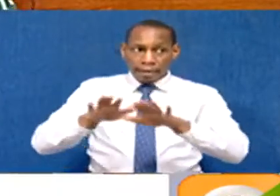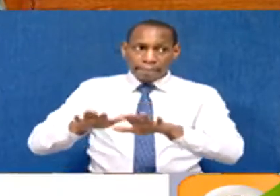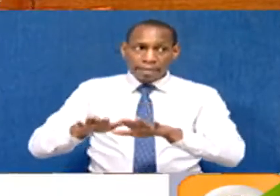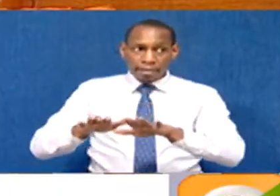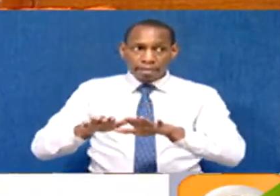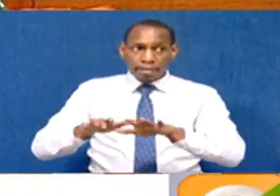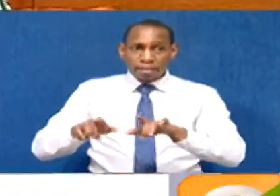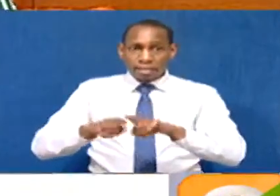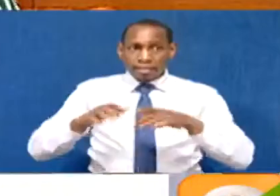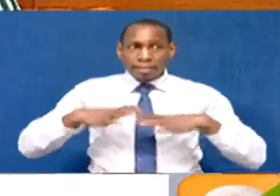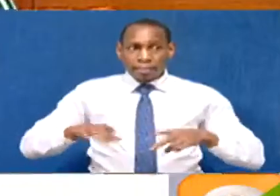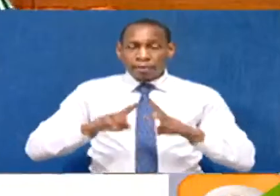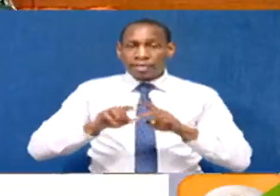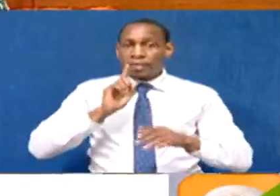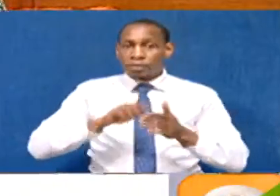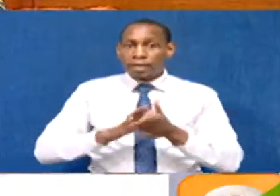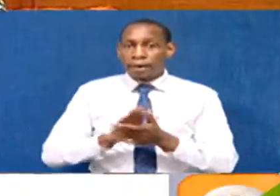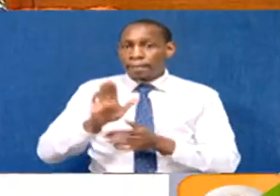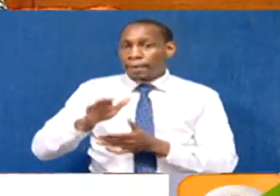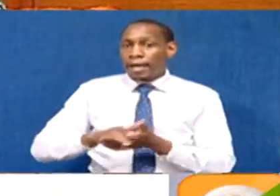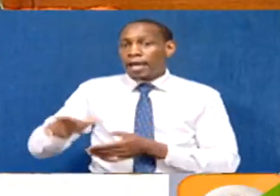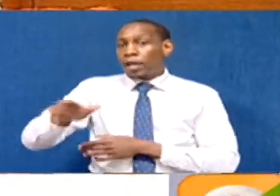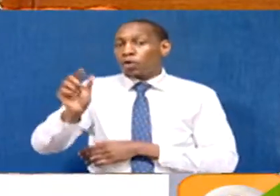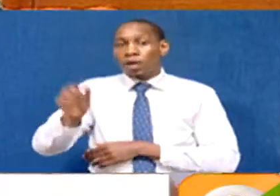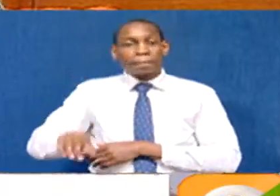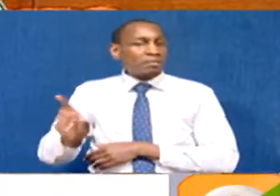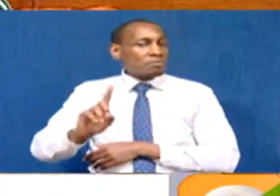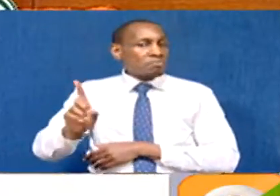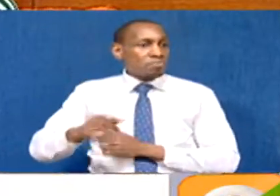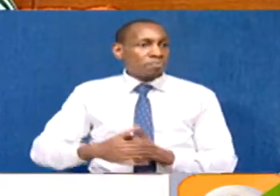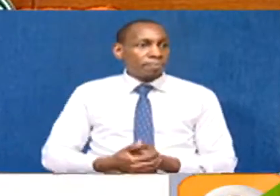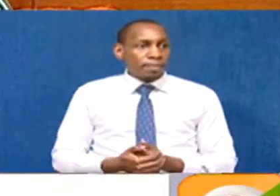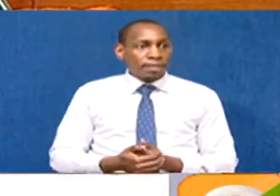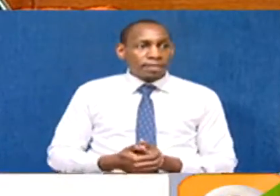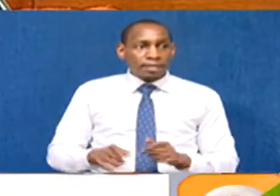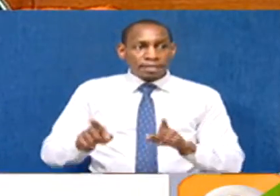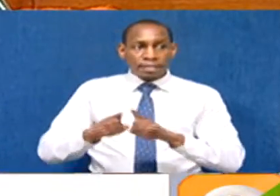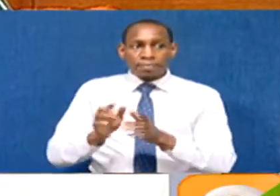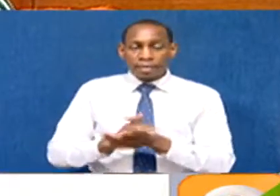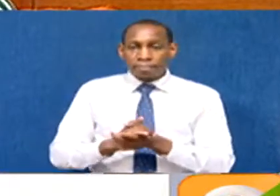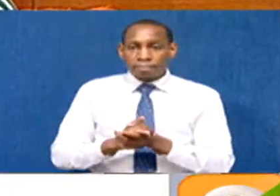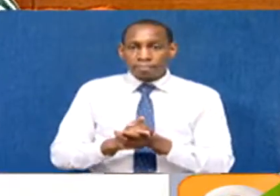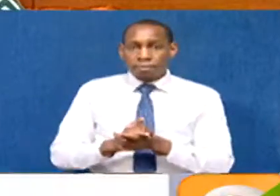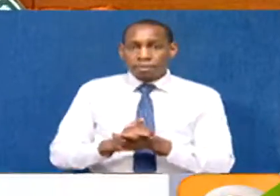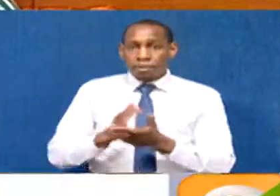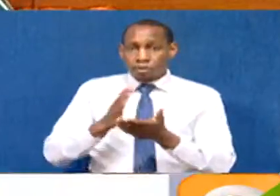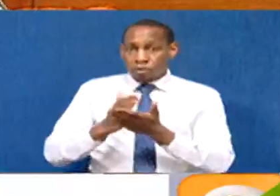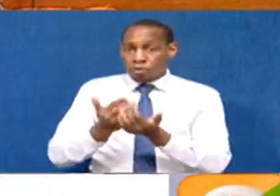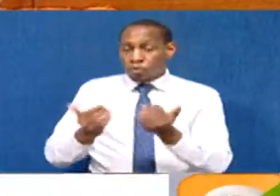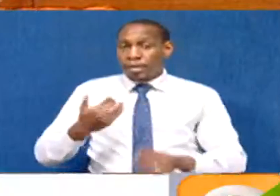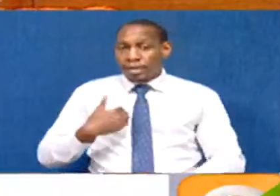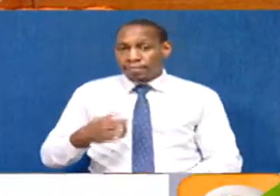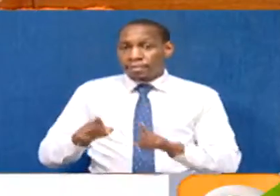period, these people will start saying you don't belong there. Notwithstanding that you have their children, it's